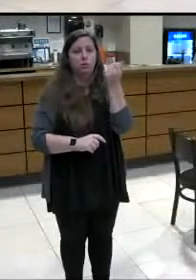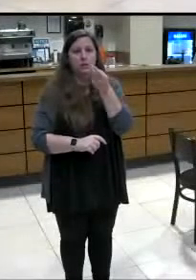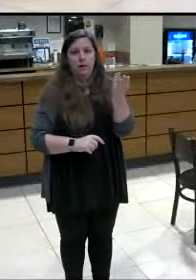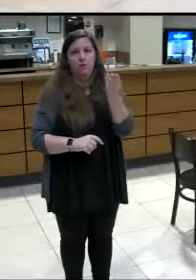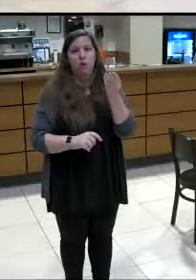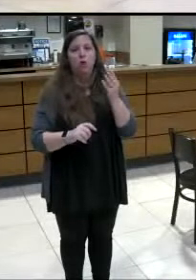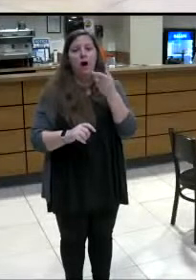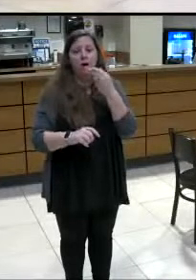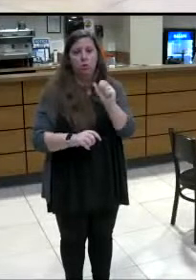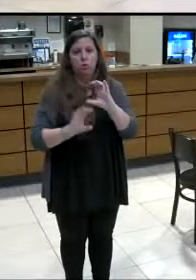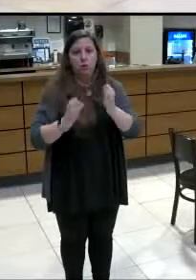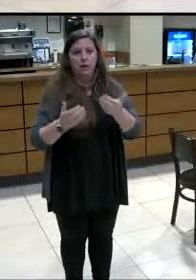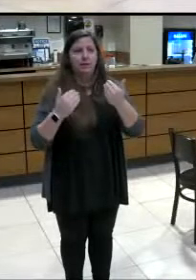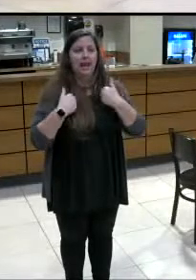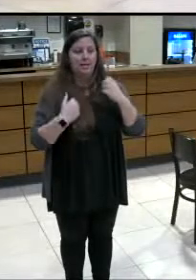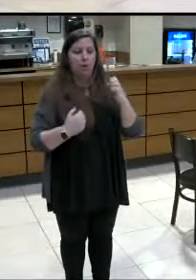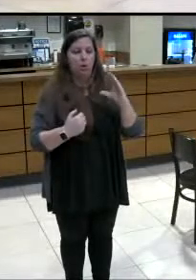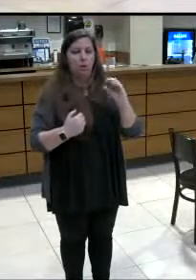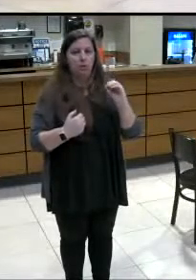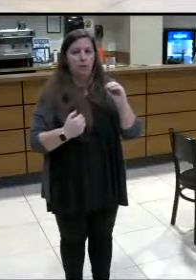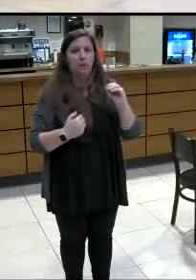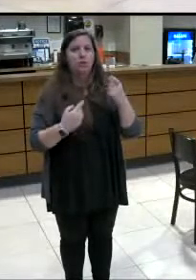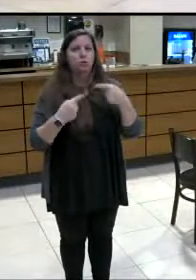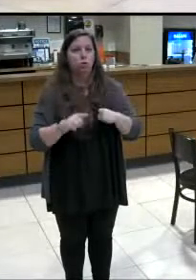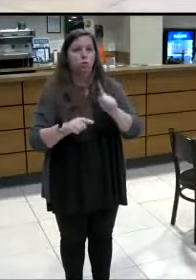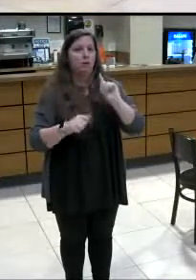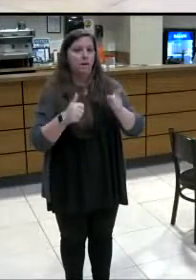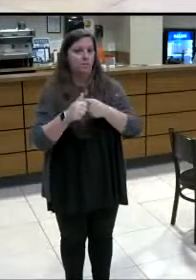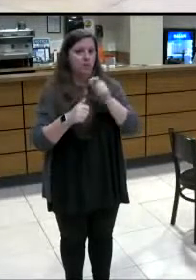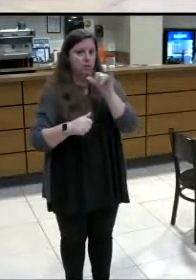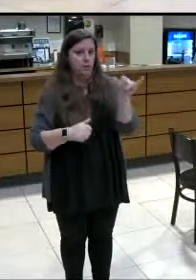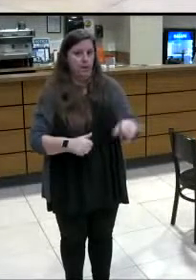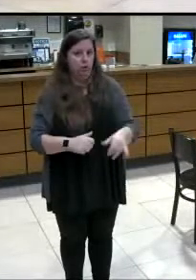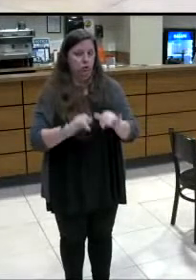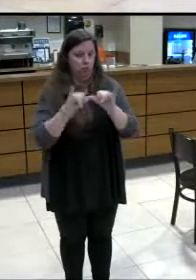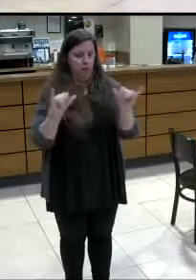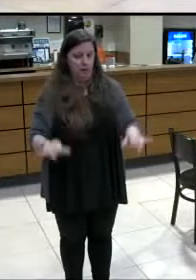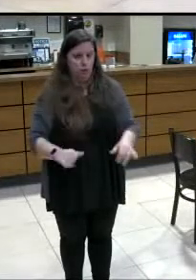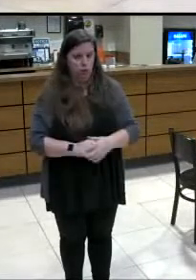time, thank you, and I will take any questions that you have.